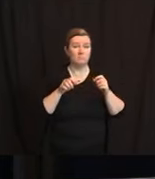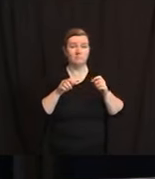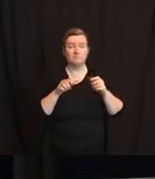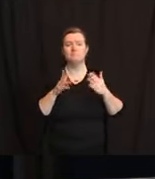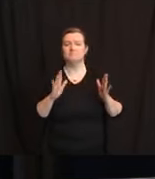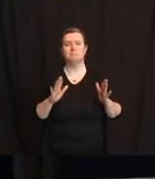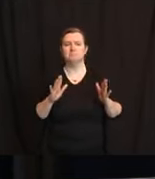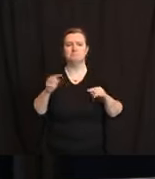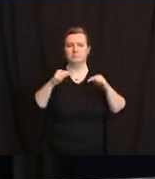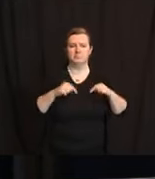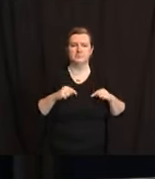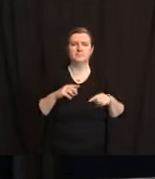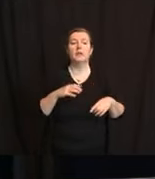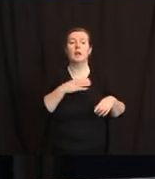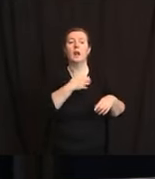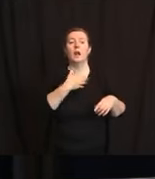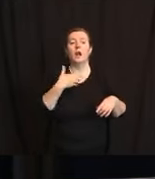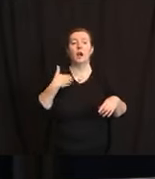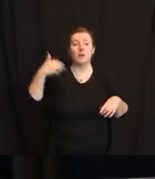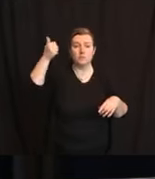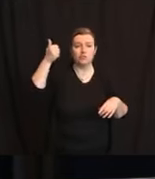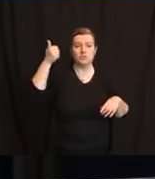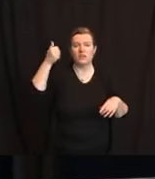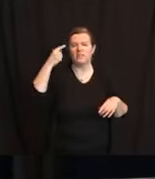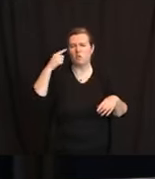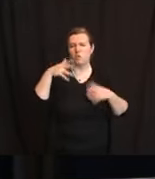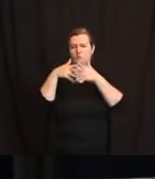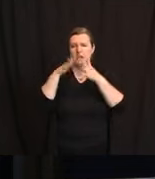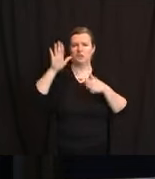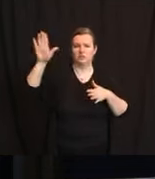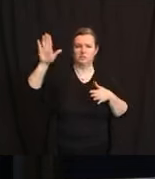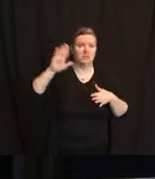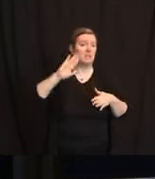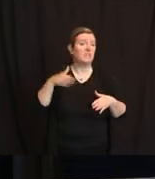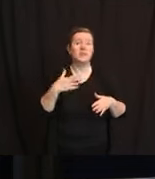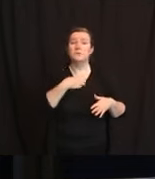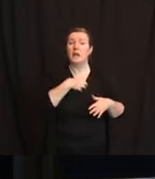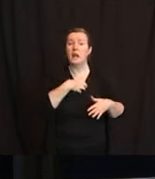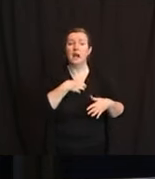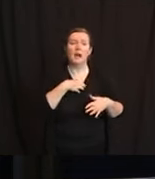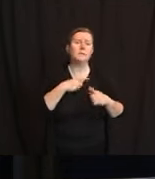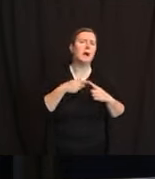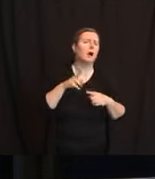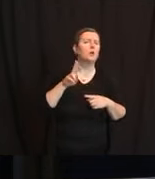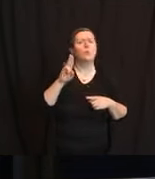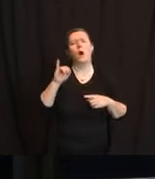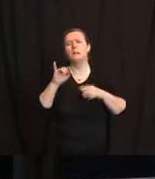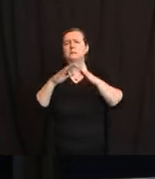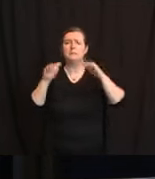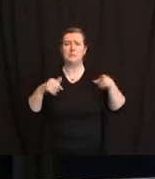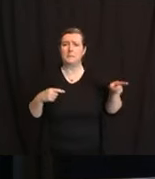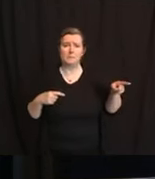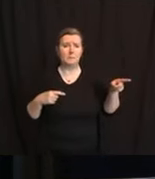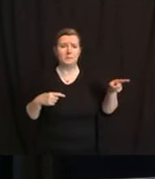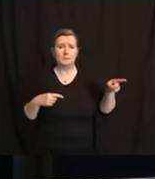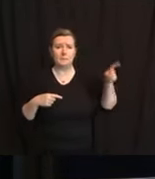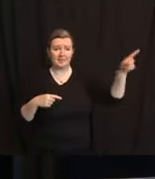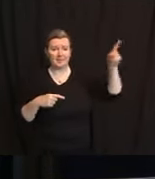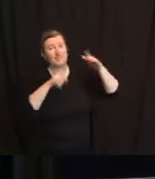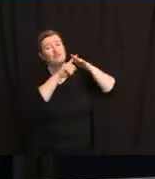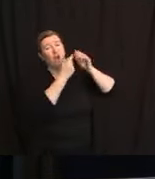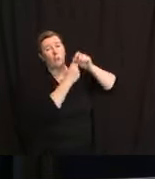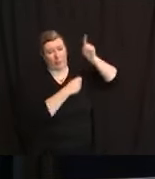unemployment data systems, computer systems. Hopefully this attention to this will give us a federal response, because that would be one in a row if that were to happen. Right, because frankly every single